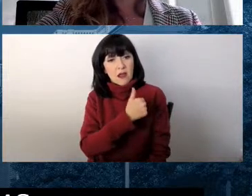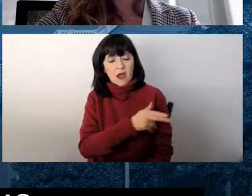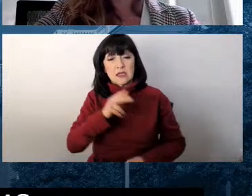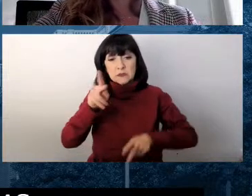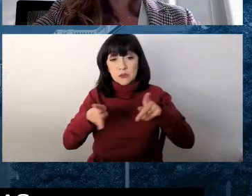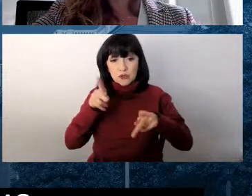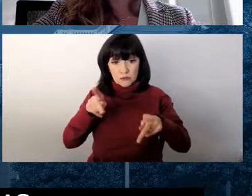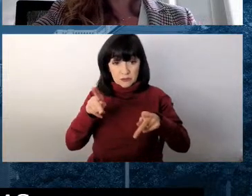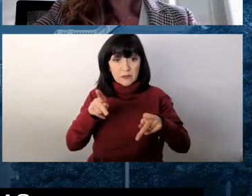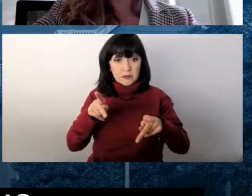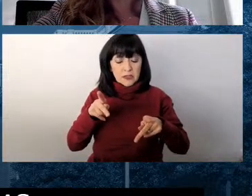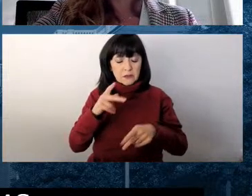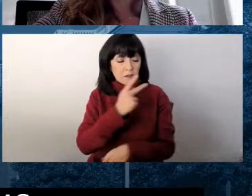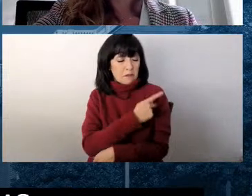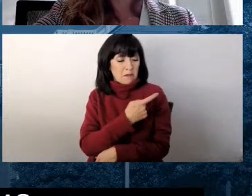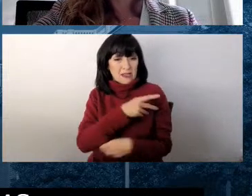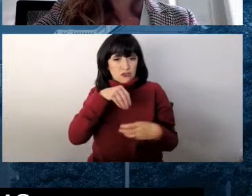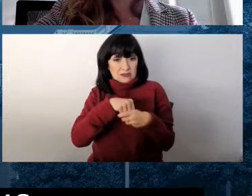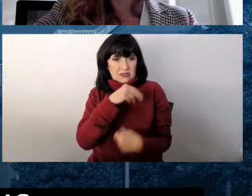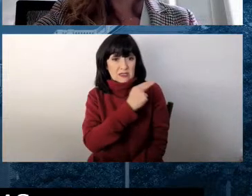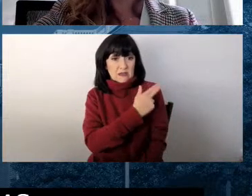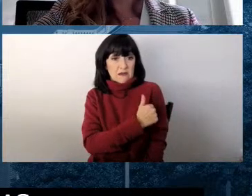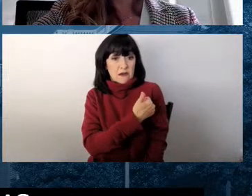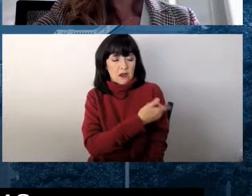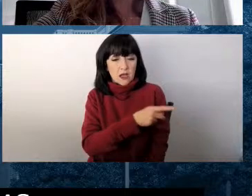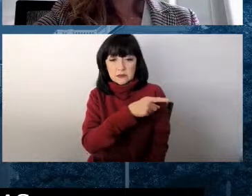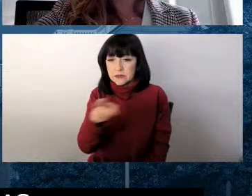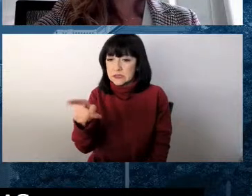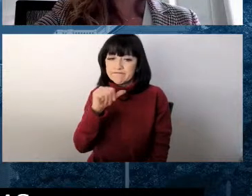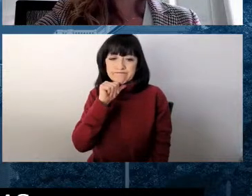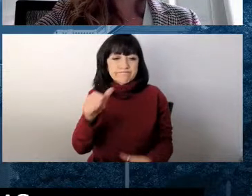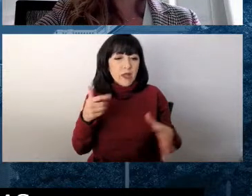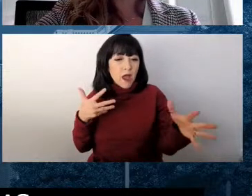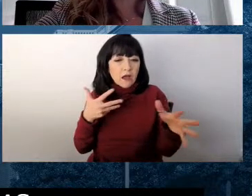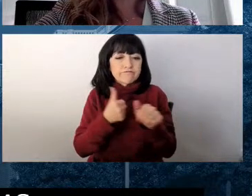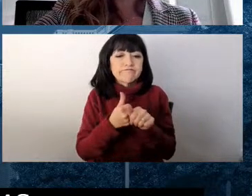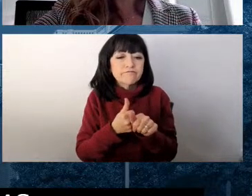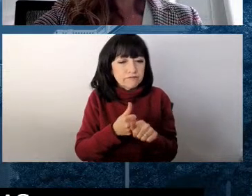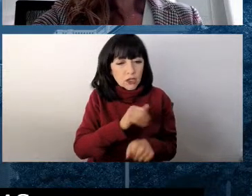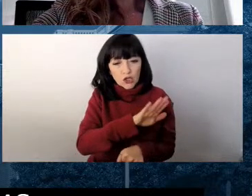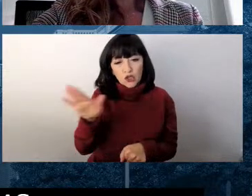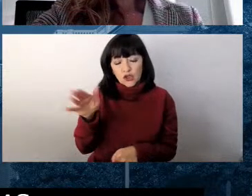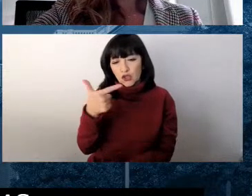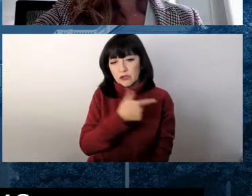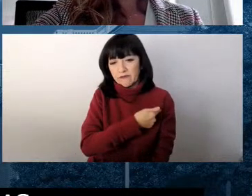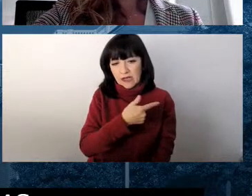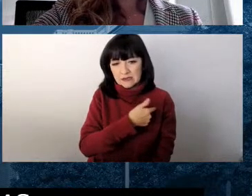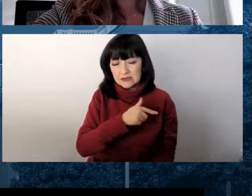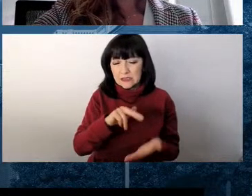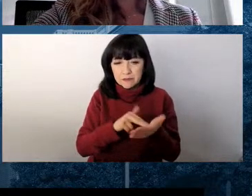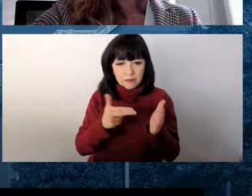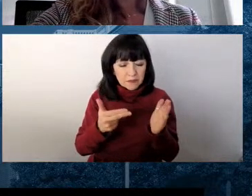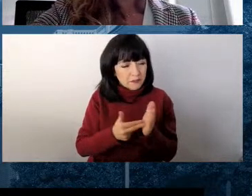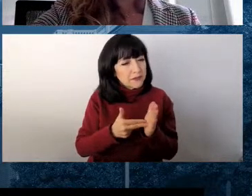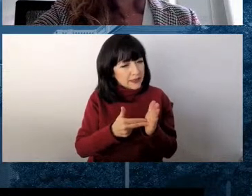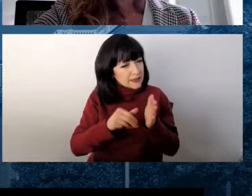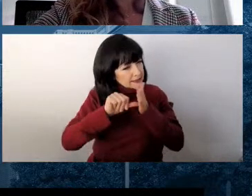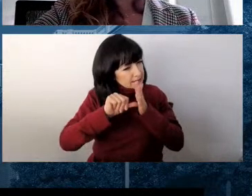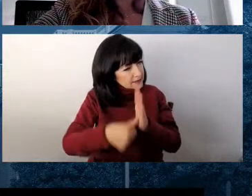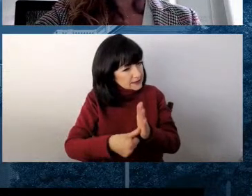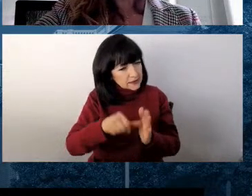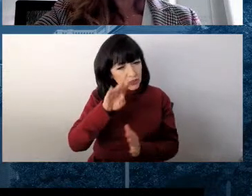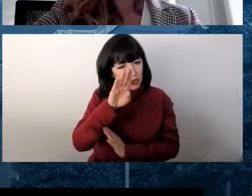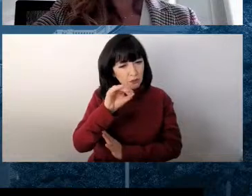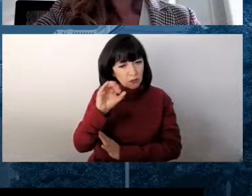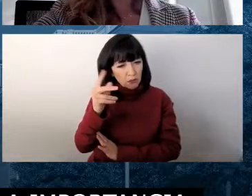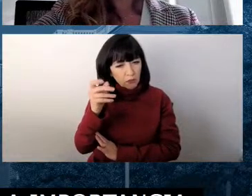with their recommended vaccines, really calling into the importance of boosters. So again, why does